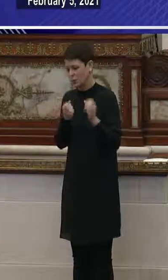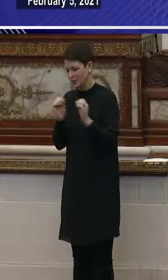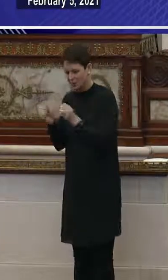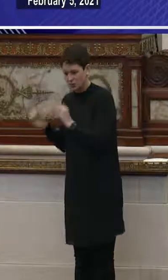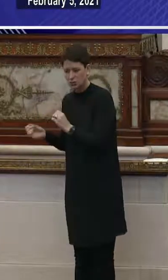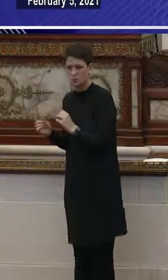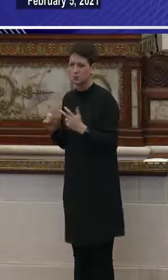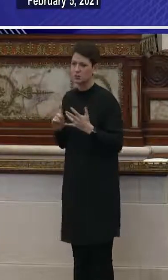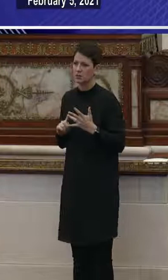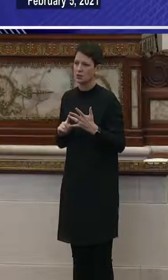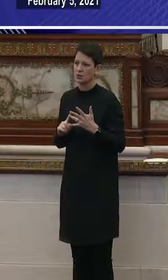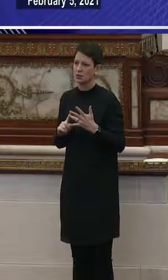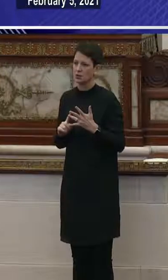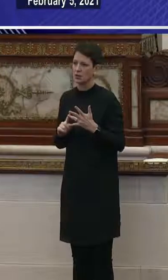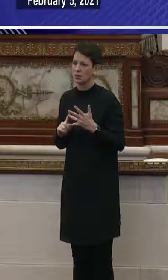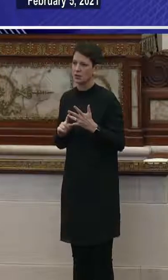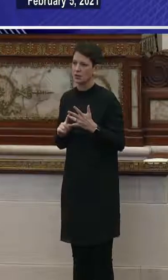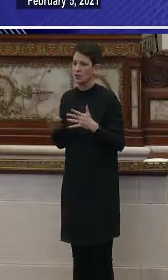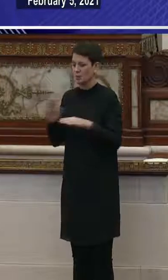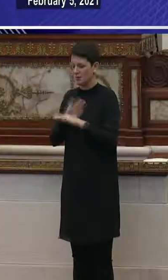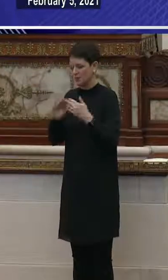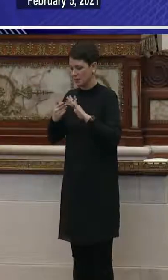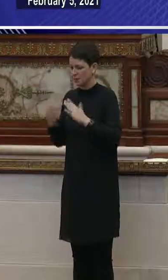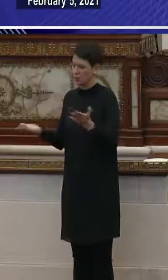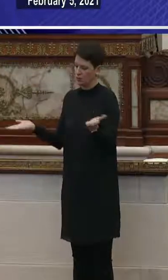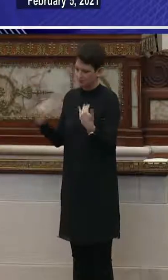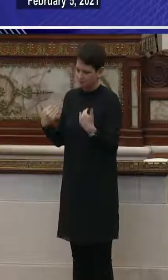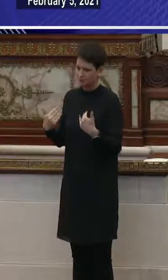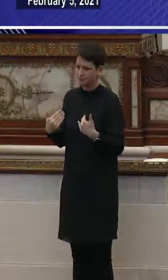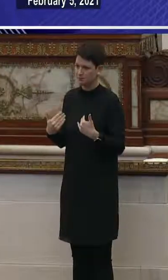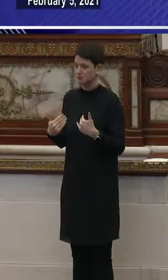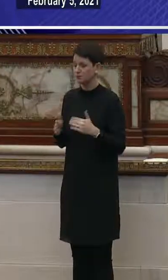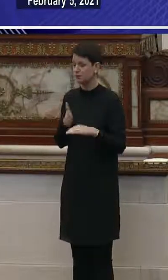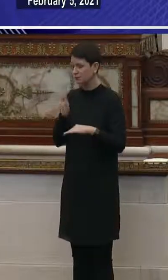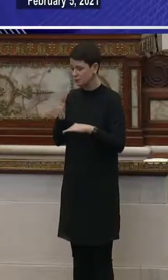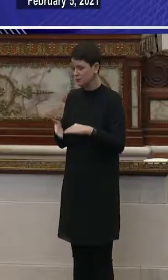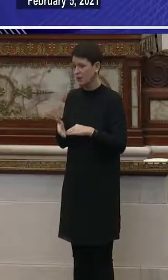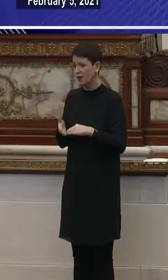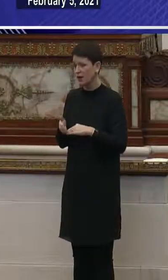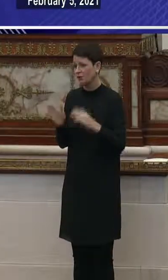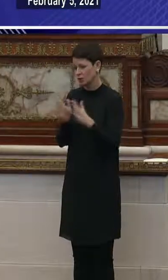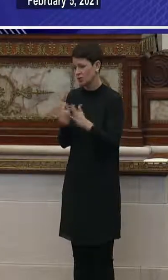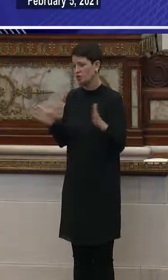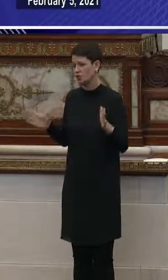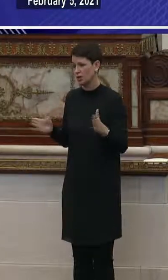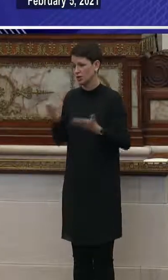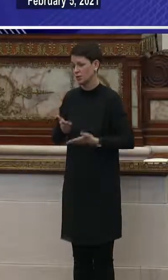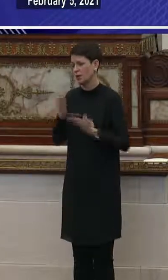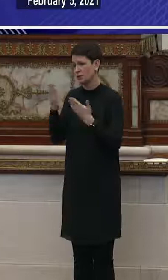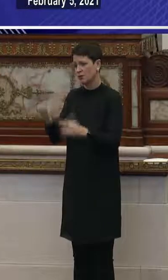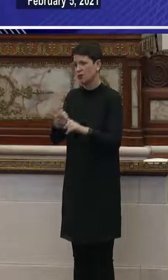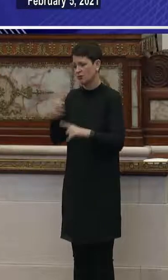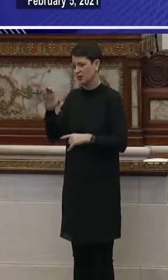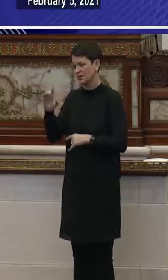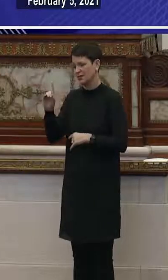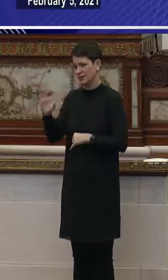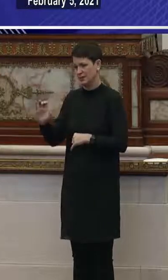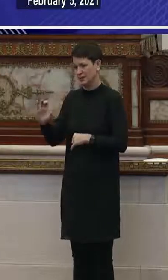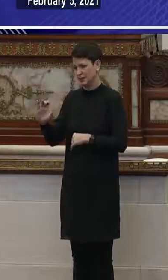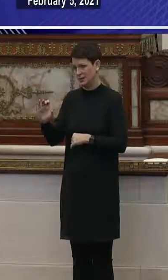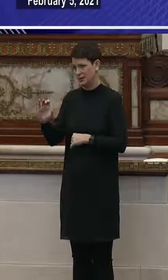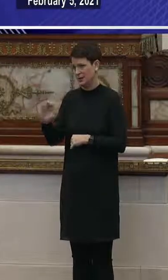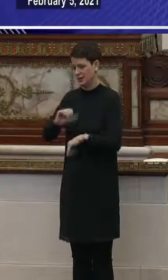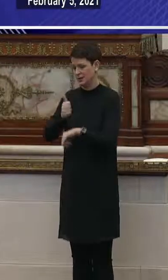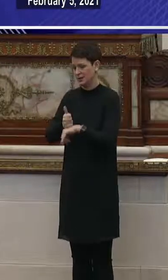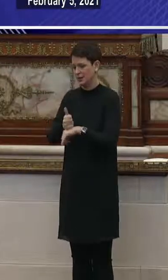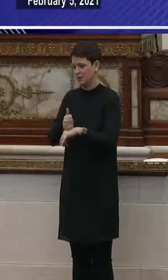organizations, from, I believe, the broader business community, following a general recommendation from the CDC on